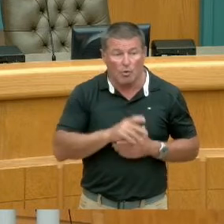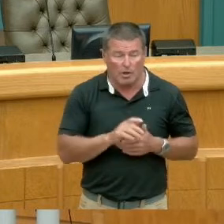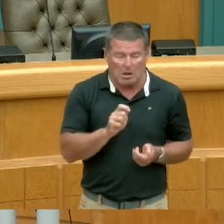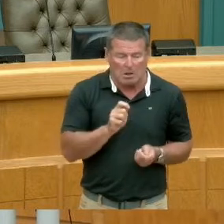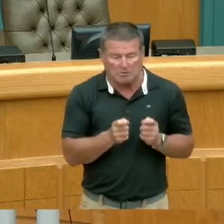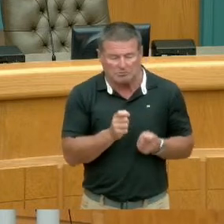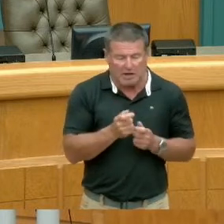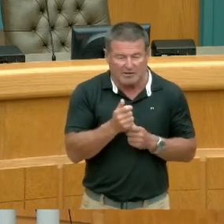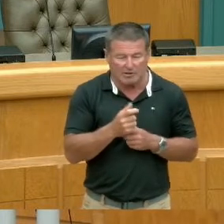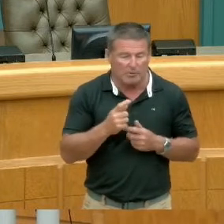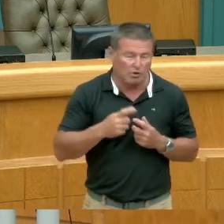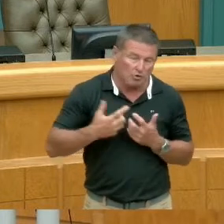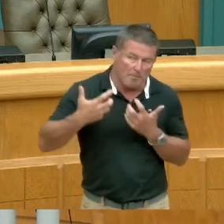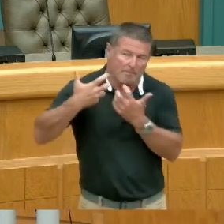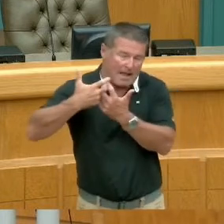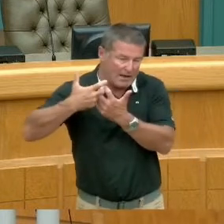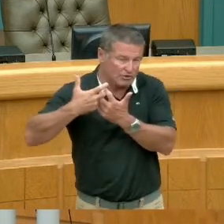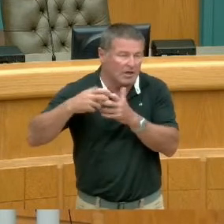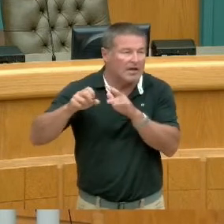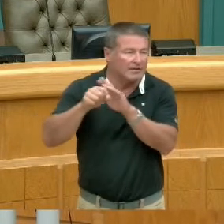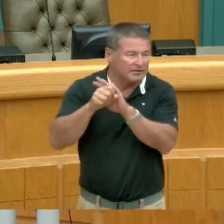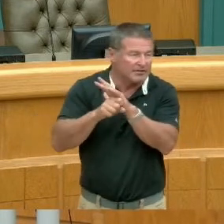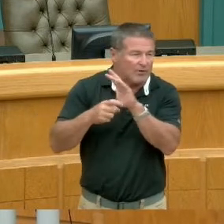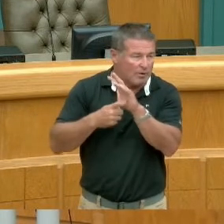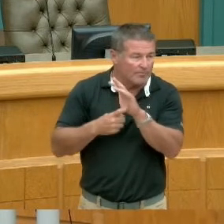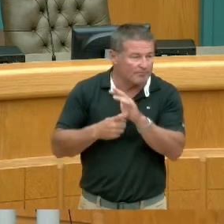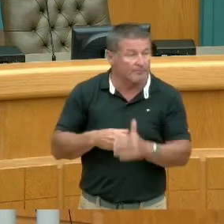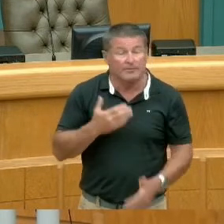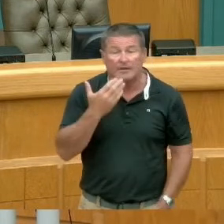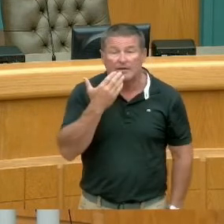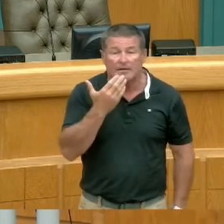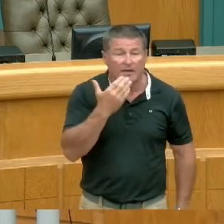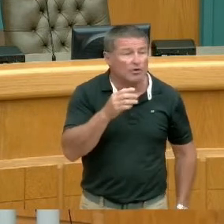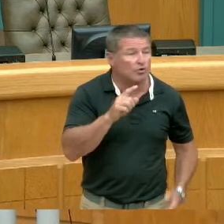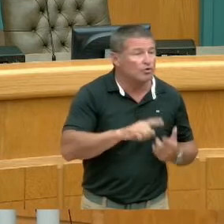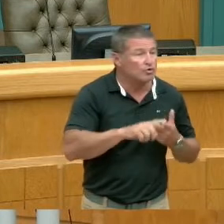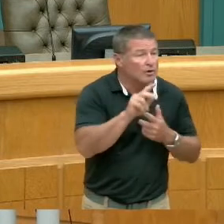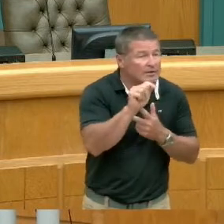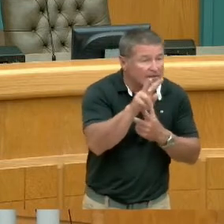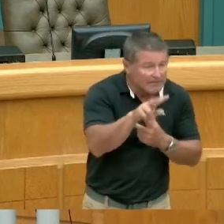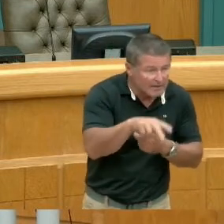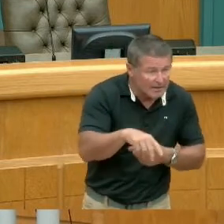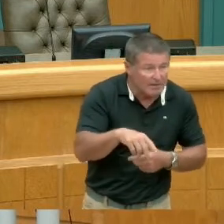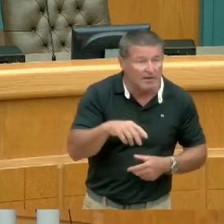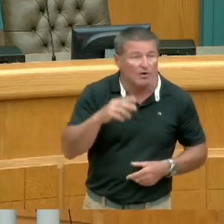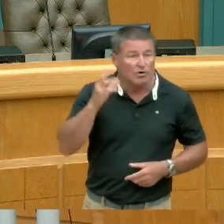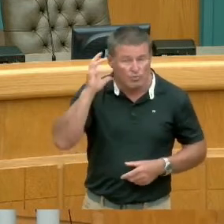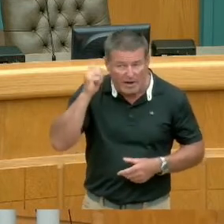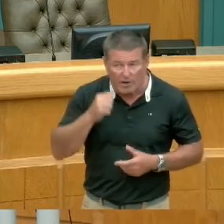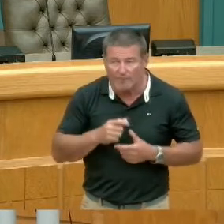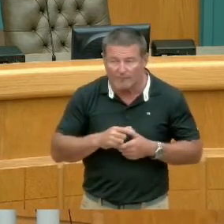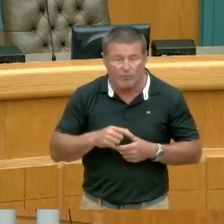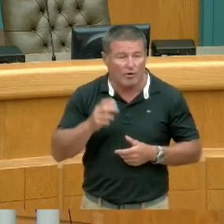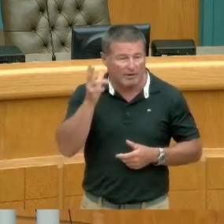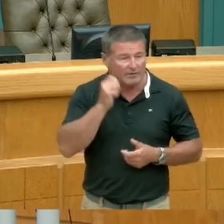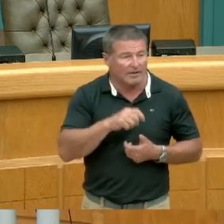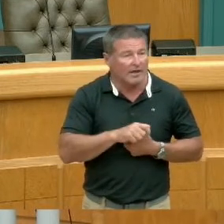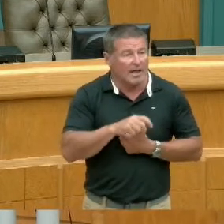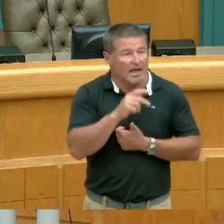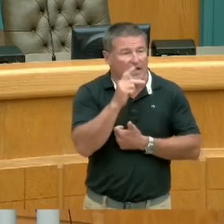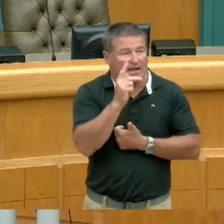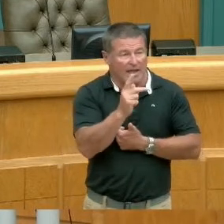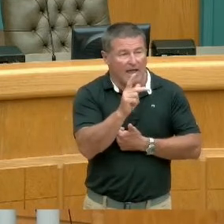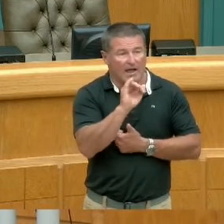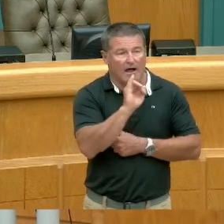state. Okay, so we want to thank the media for covering this today. We know that KIII and Chris 6